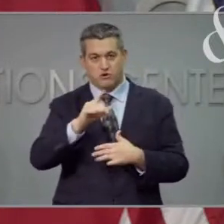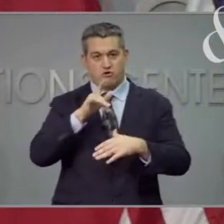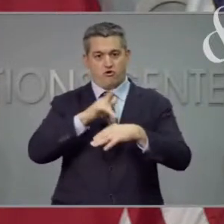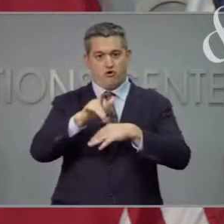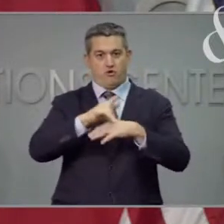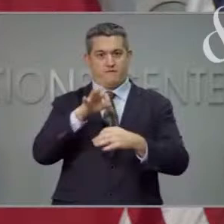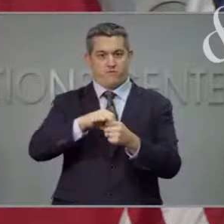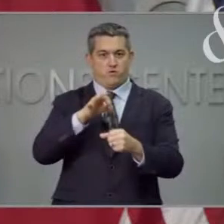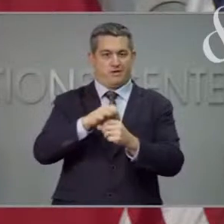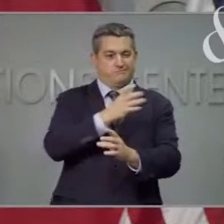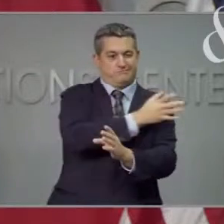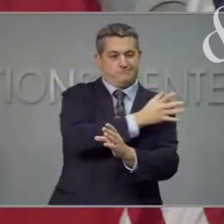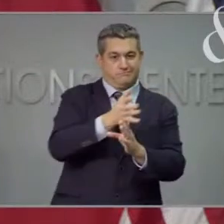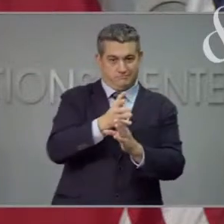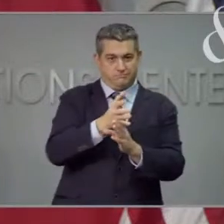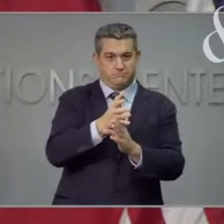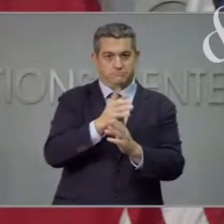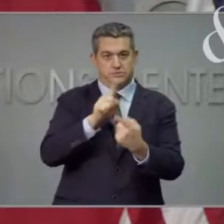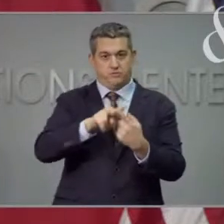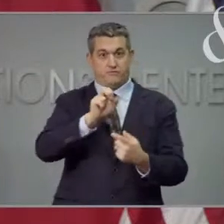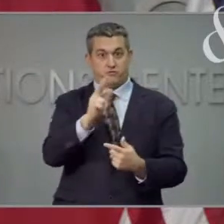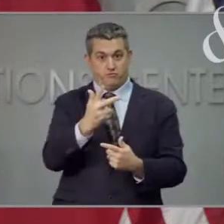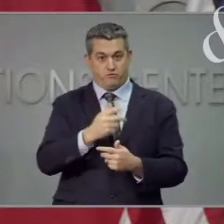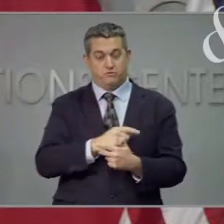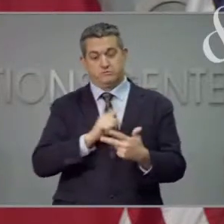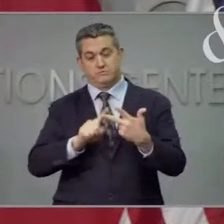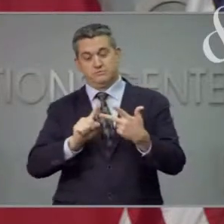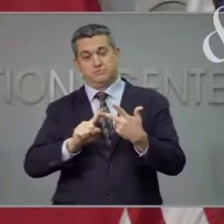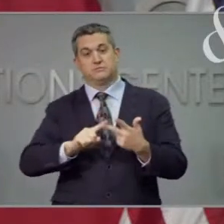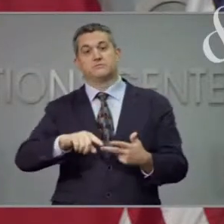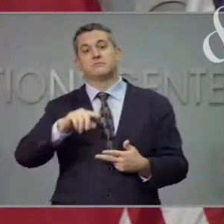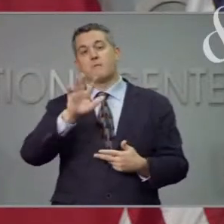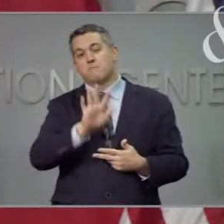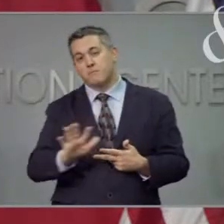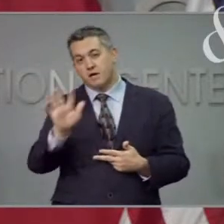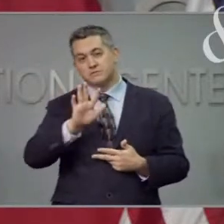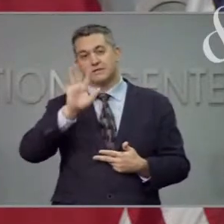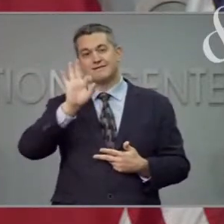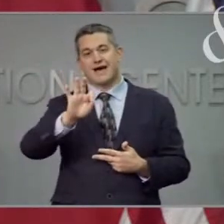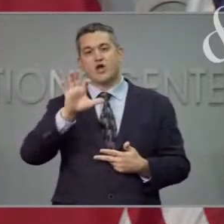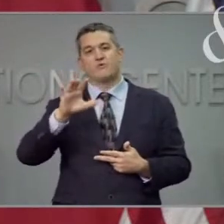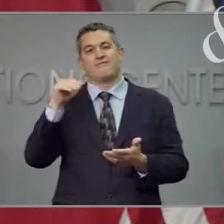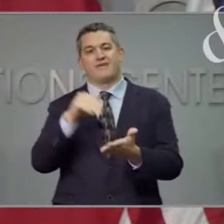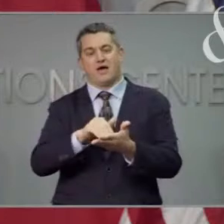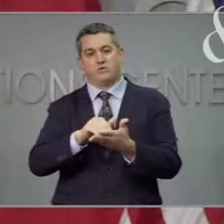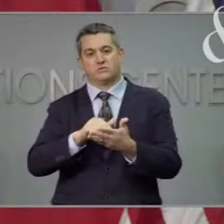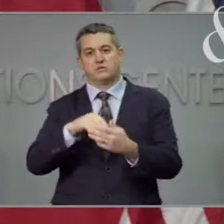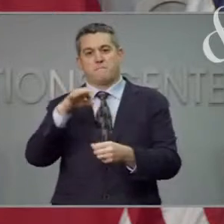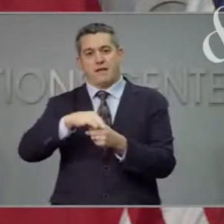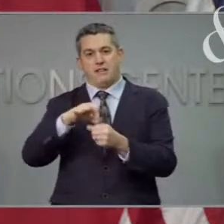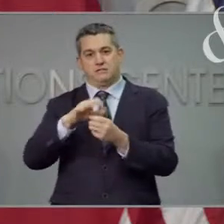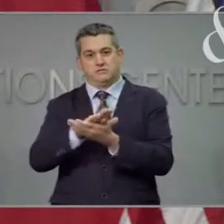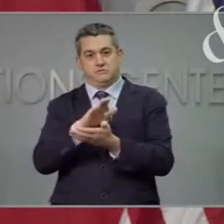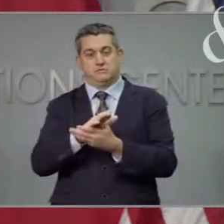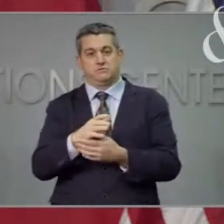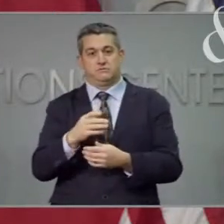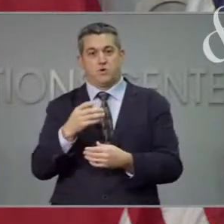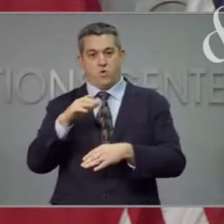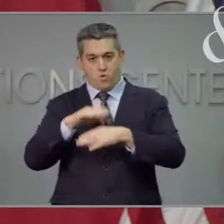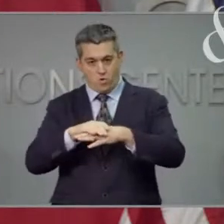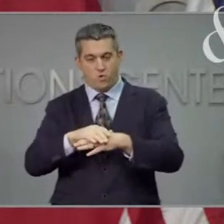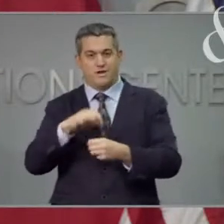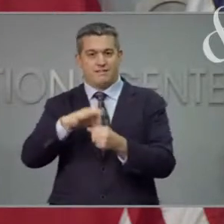ballots cast during the one-stop early voting period, and approximately 900,000 ballots cast at Election